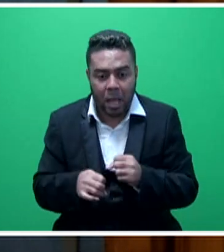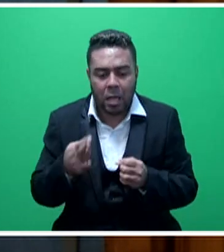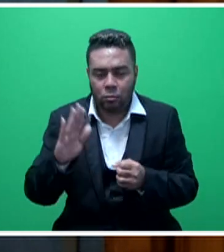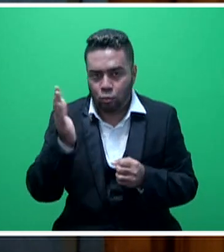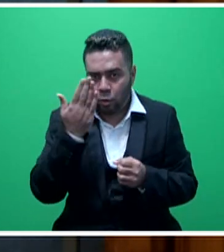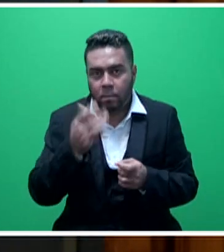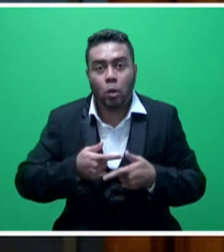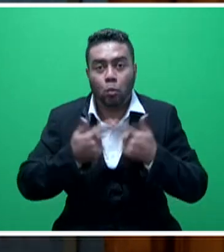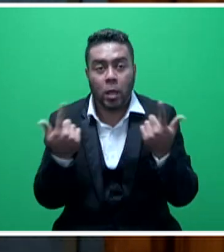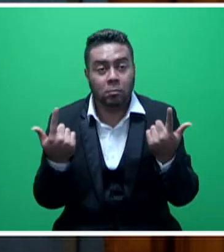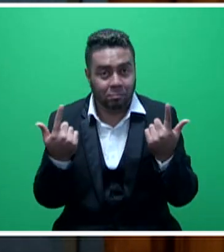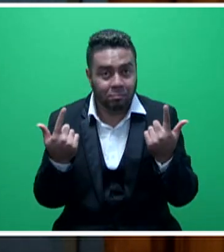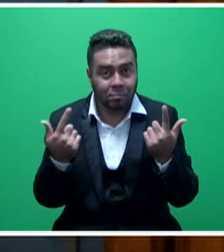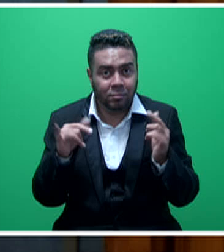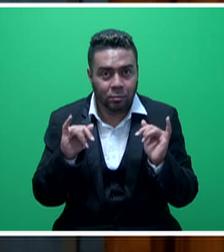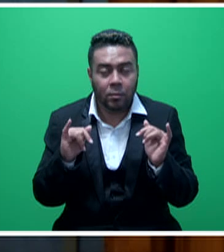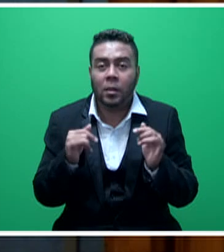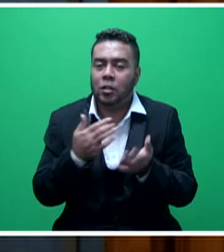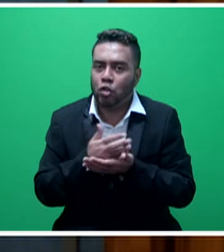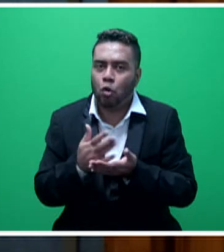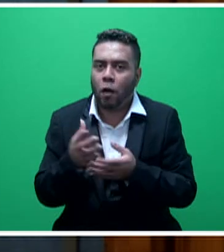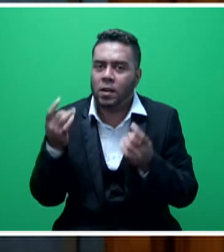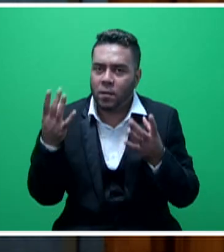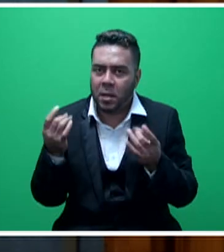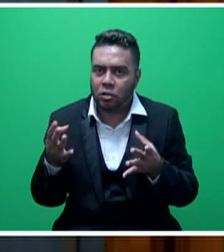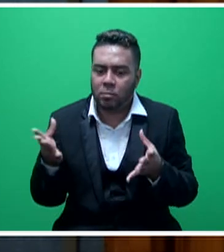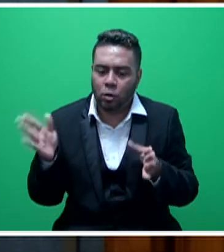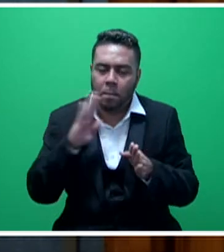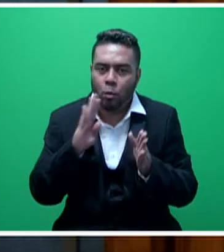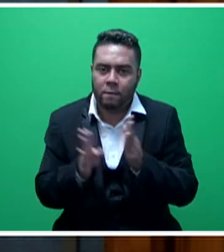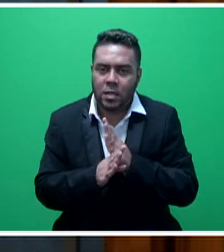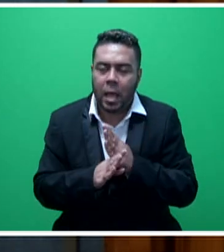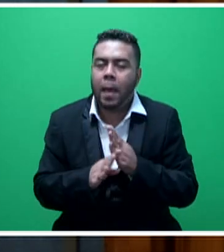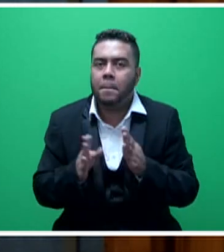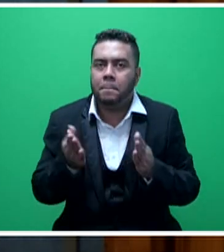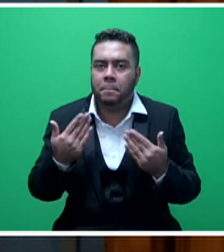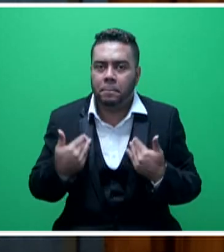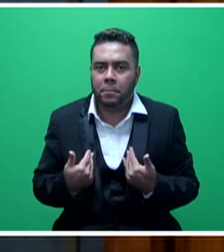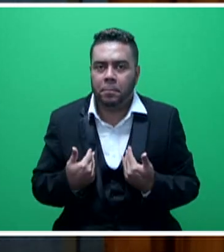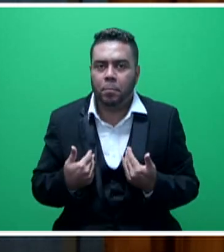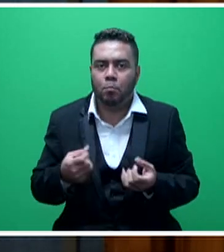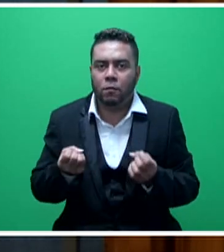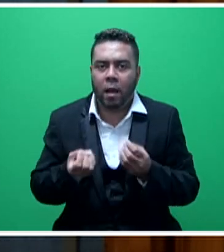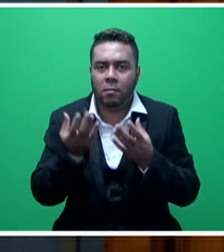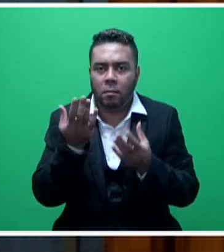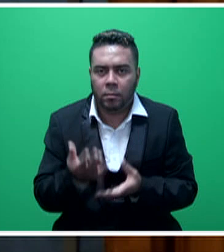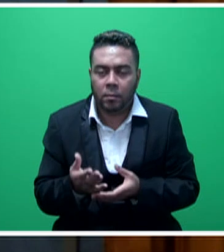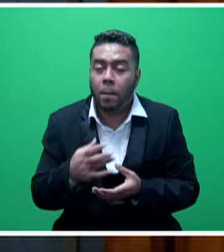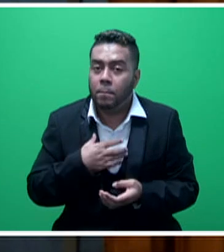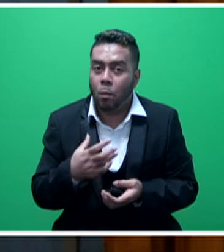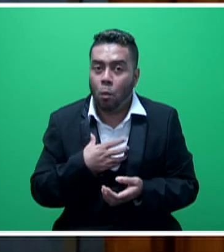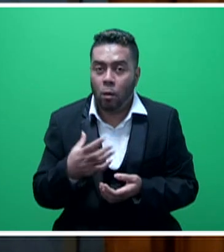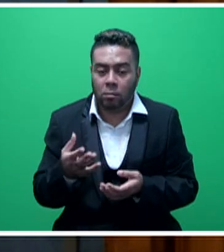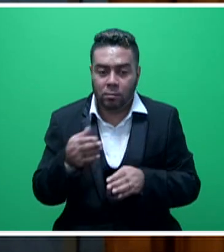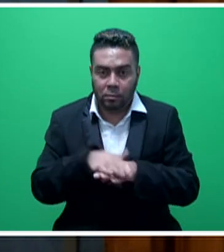greater collaboration and sharing of information between private and public health providers, giving more coverage and